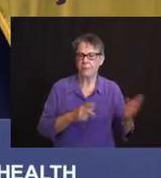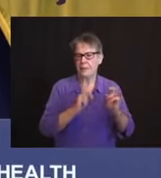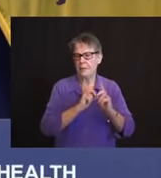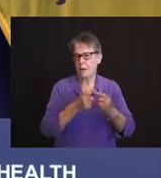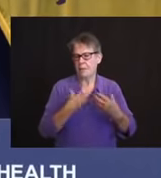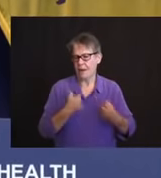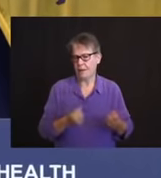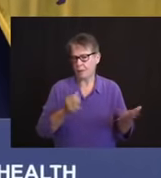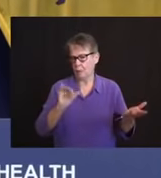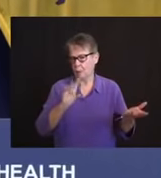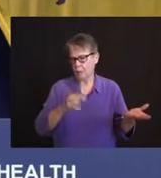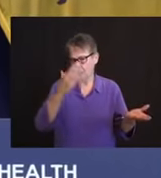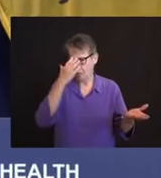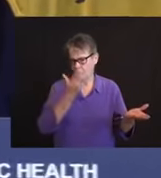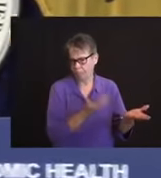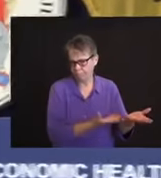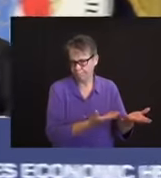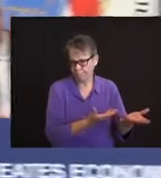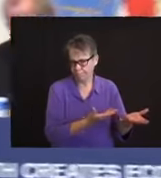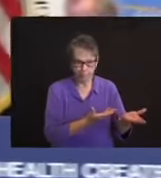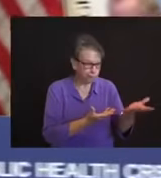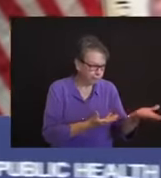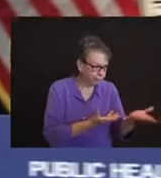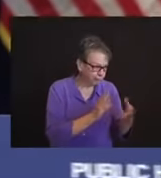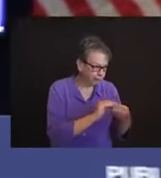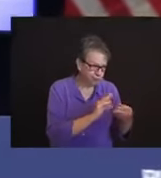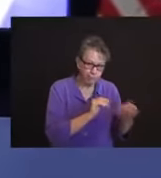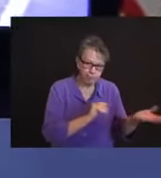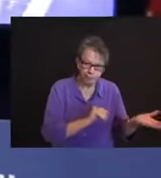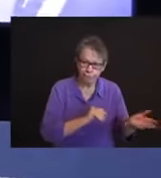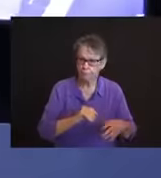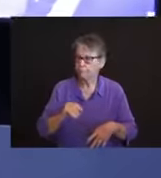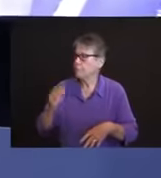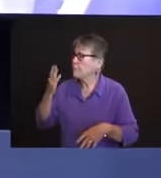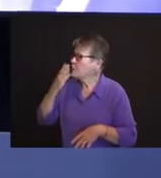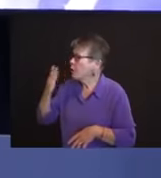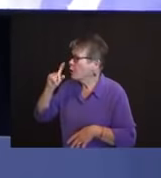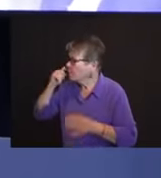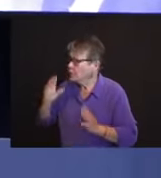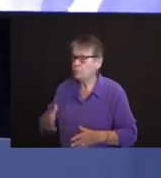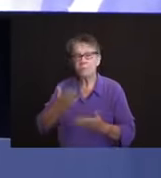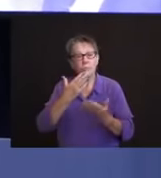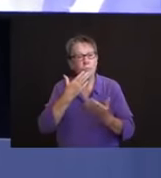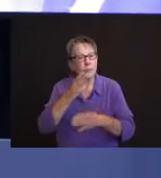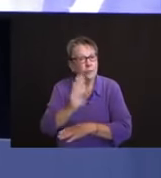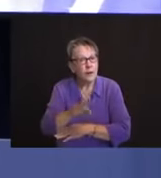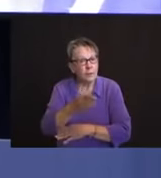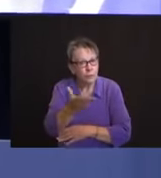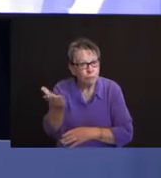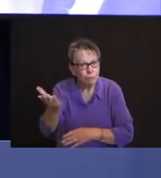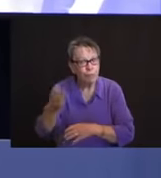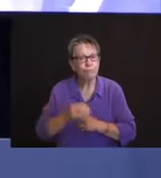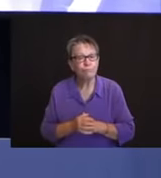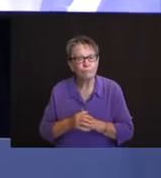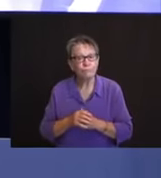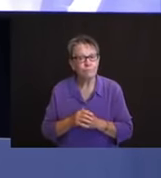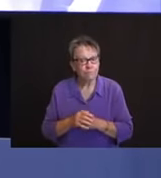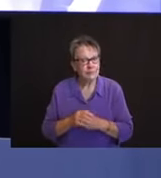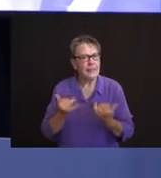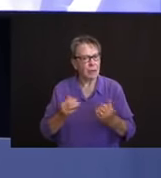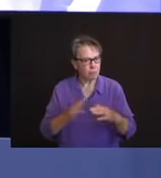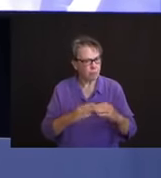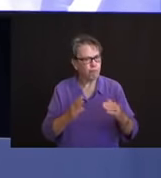Health, Judy Persicelli. Thank you, Governor, and good afternoon. Well, as the reopening of our state continues to move forward, it's